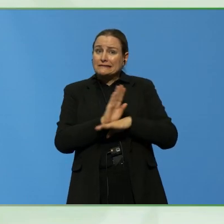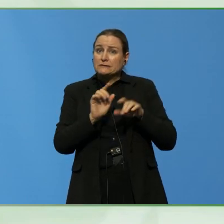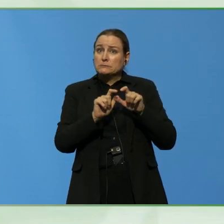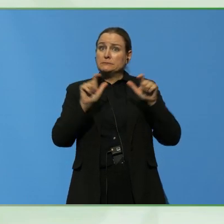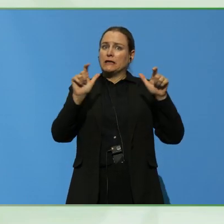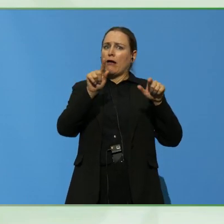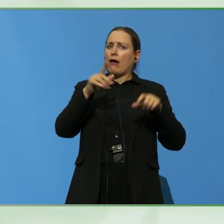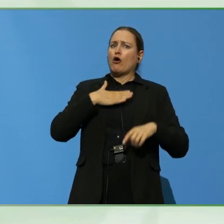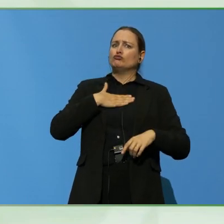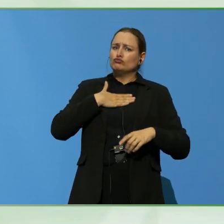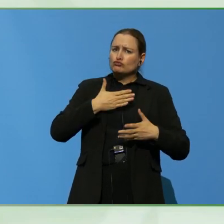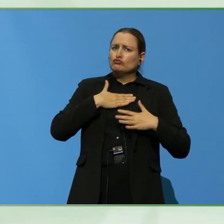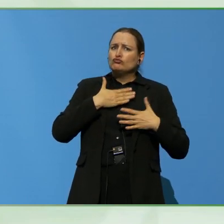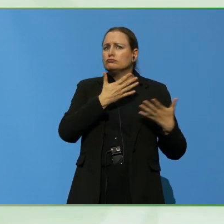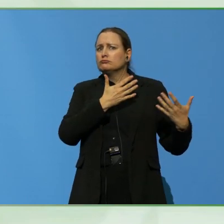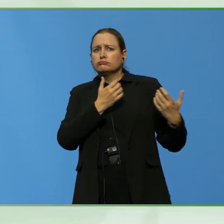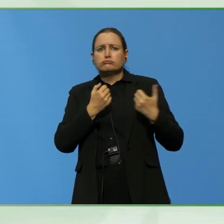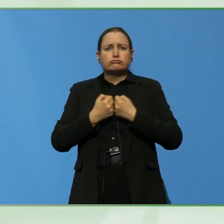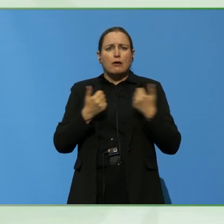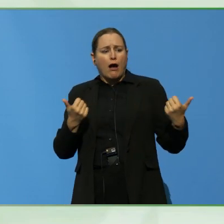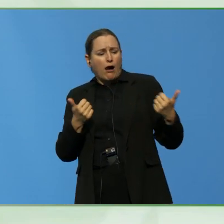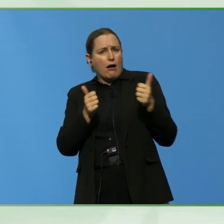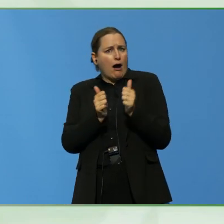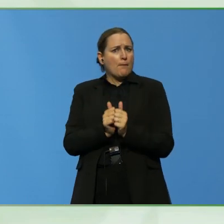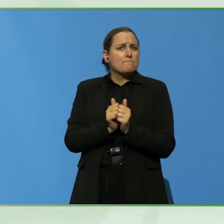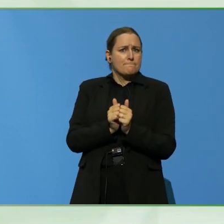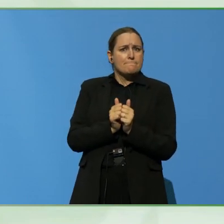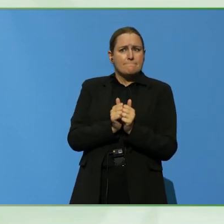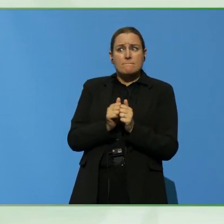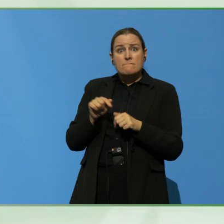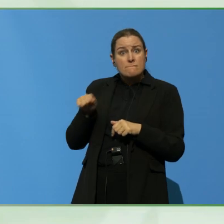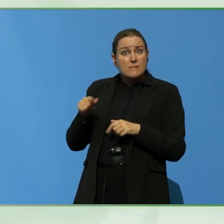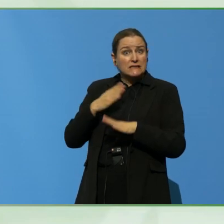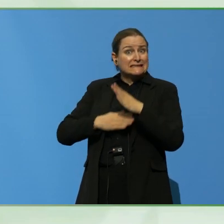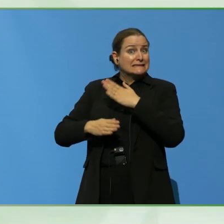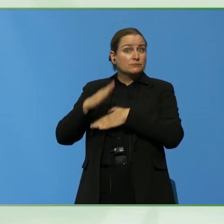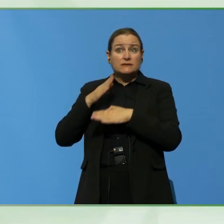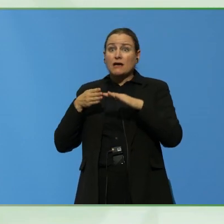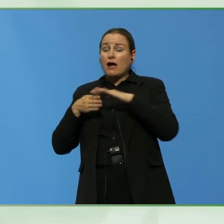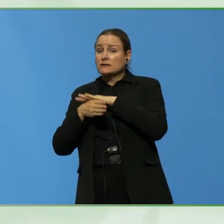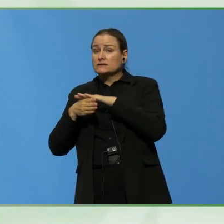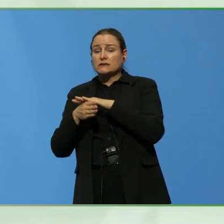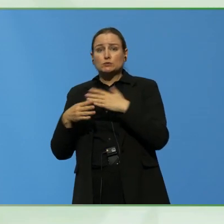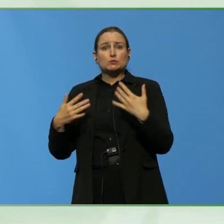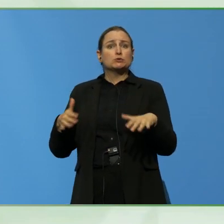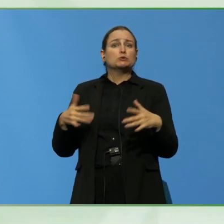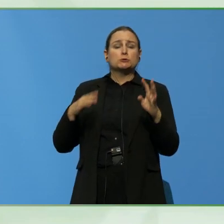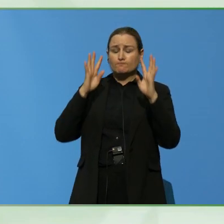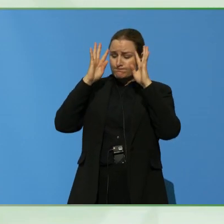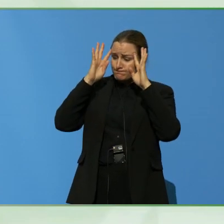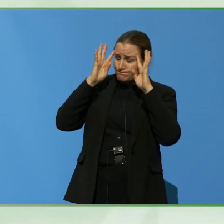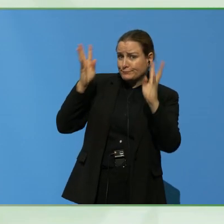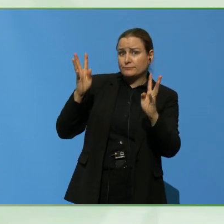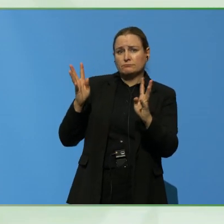people and to companies that, in fact, disability is very innovating sector, very dynamic.